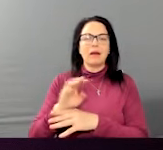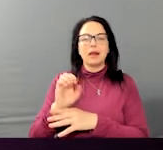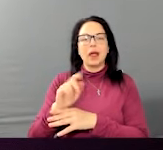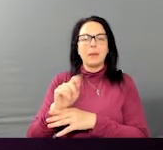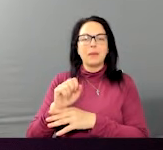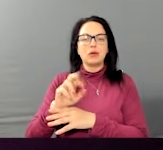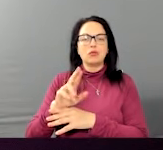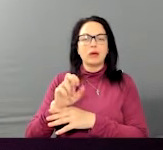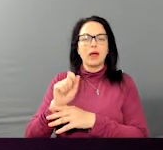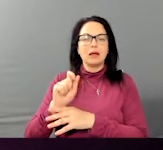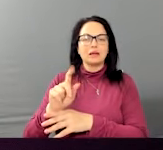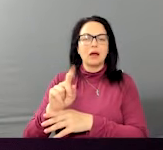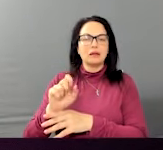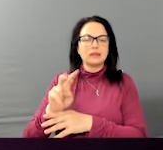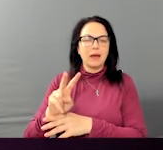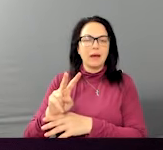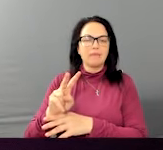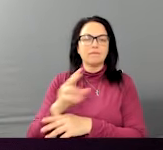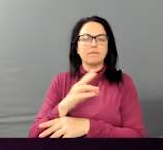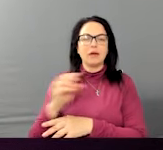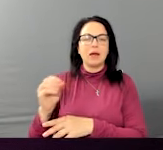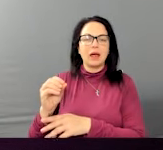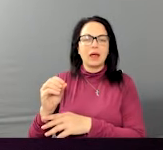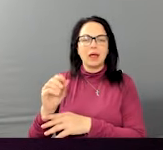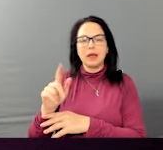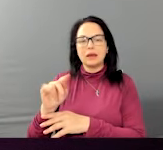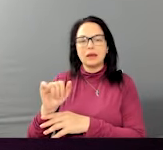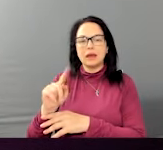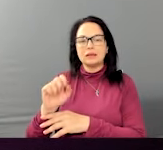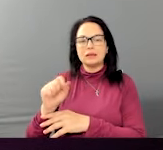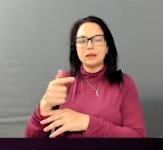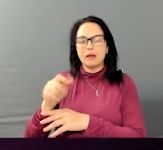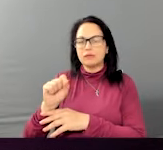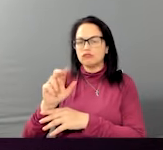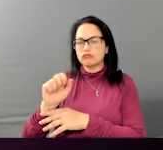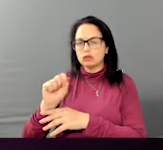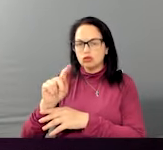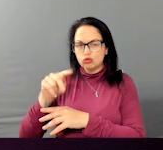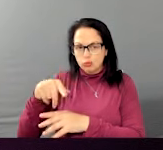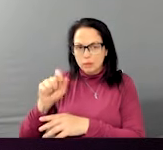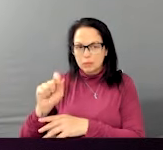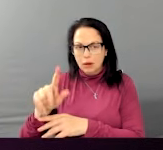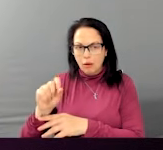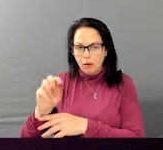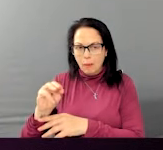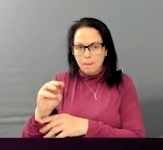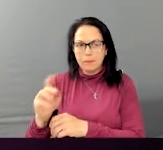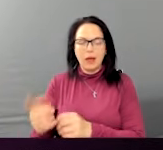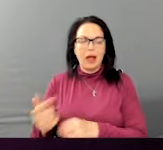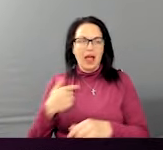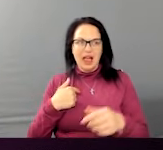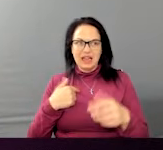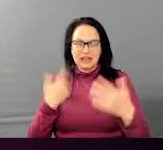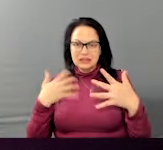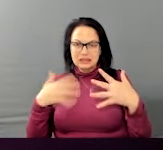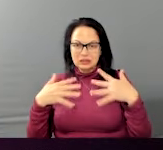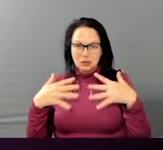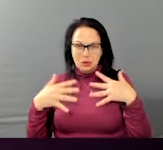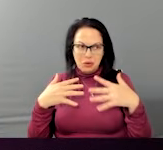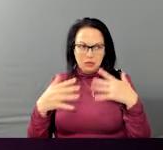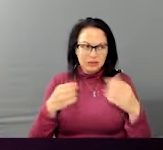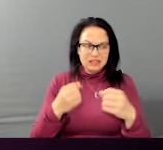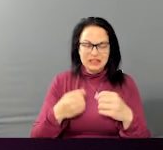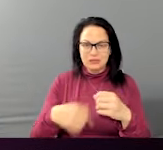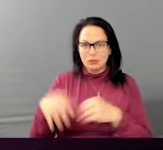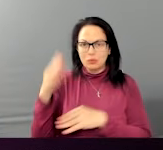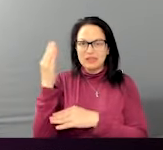And I get super nervous in front of hundreds of people. I don't know about you, but one of the things that helps me is by making you all